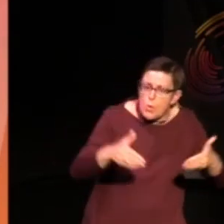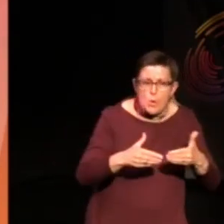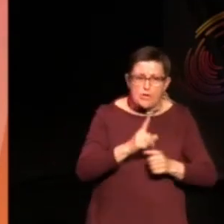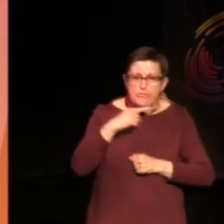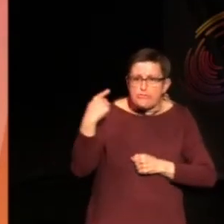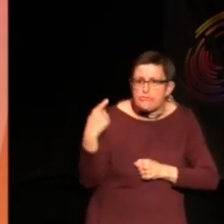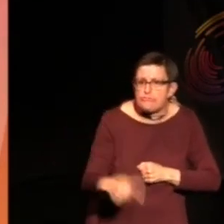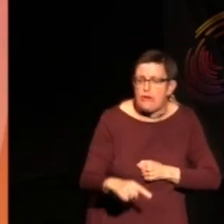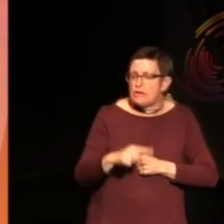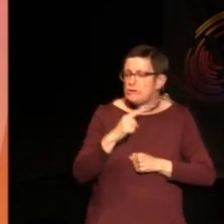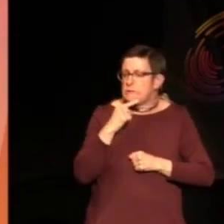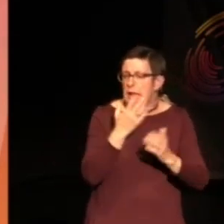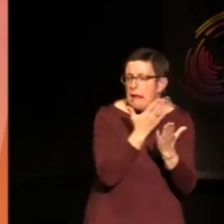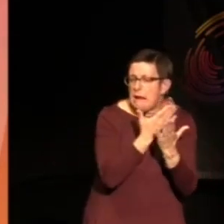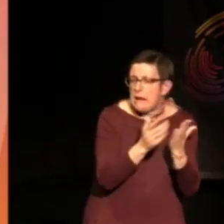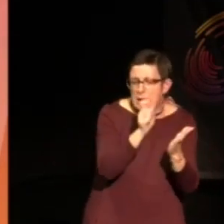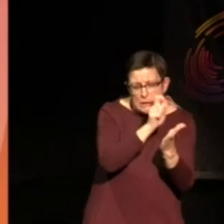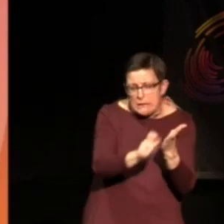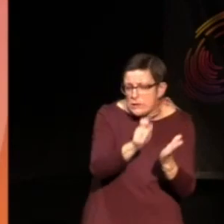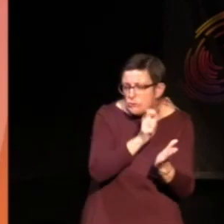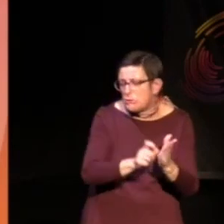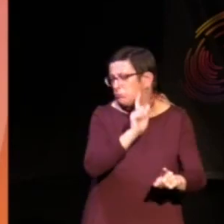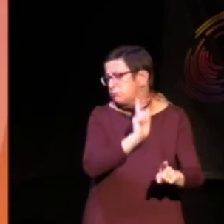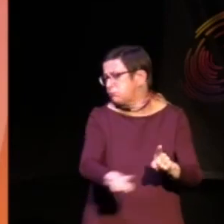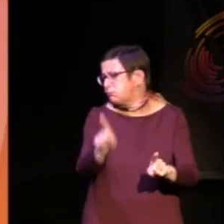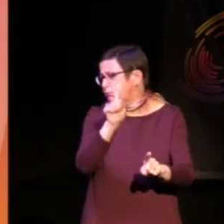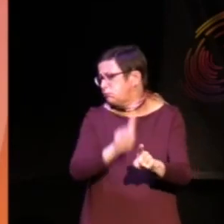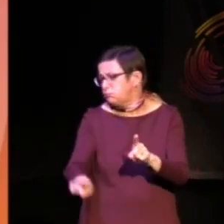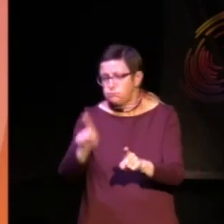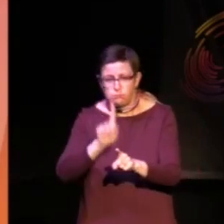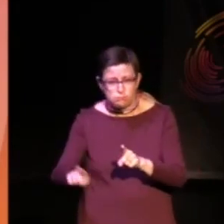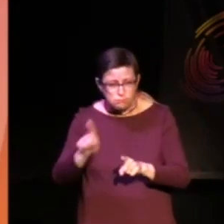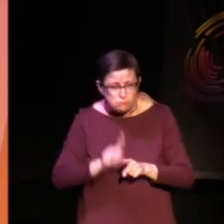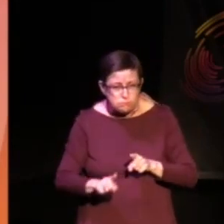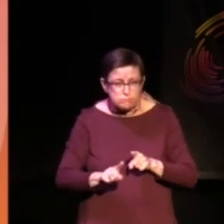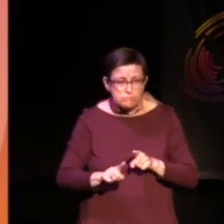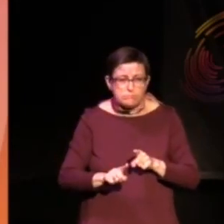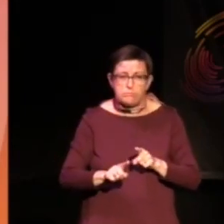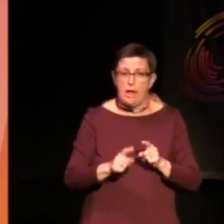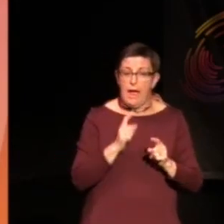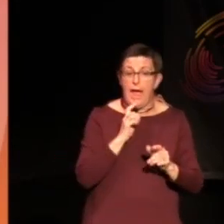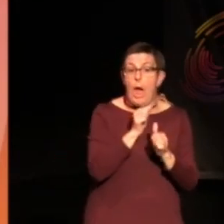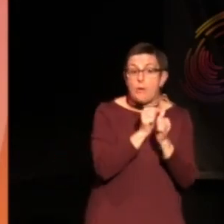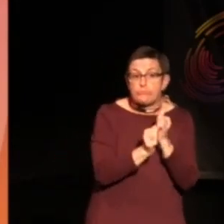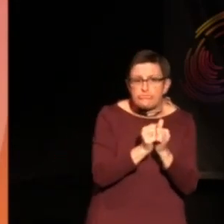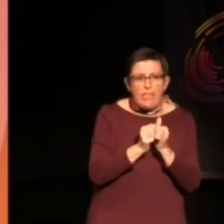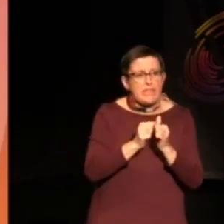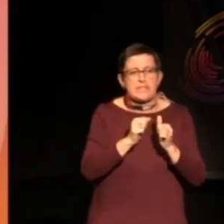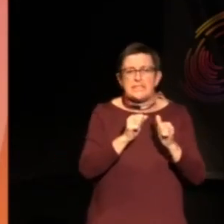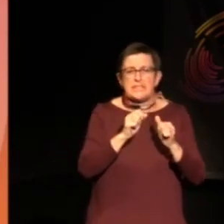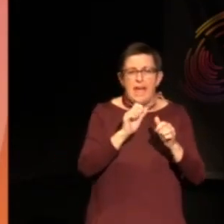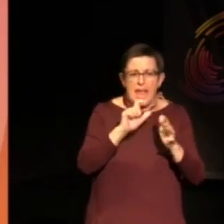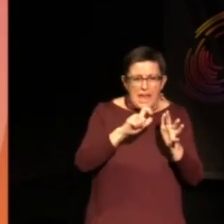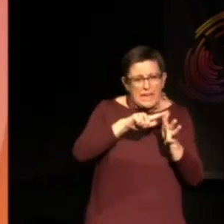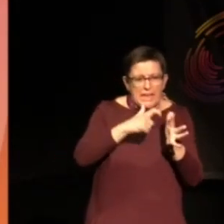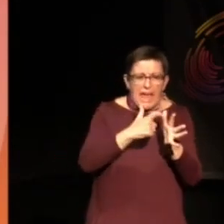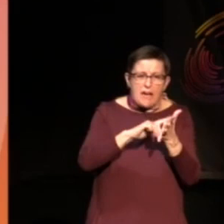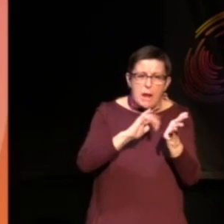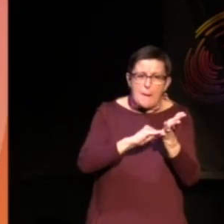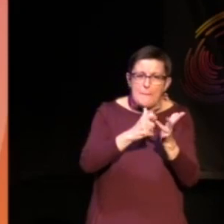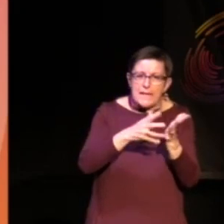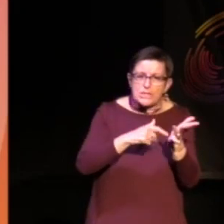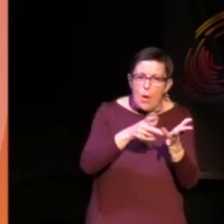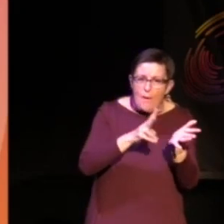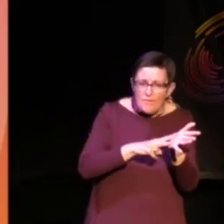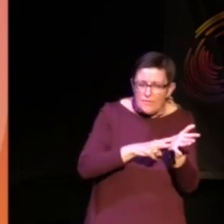Gogol's Dead Souls, Dostoevsky's Notes from a Dead House, and the brothers Karamazov had permanently